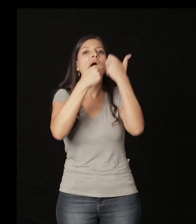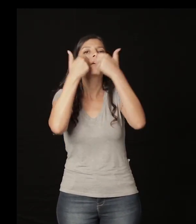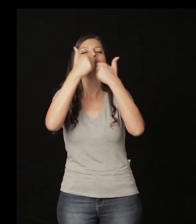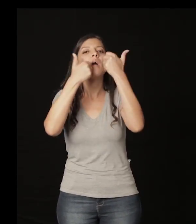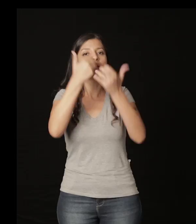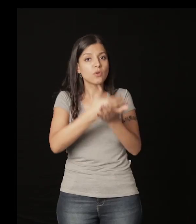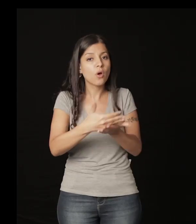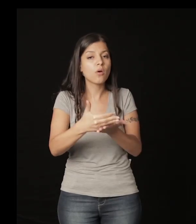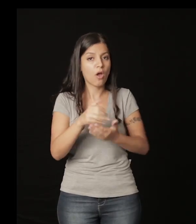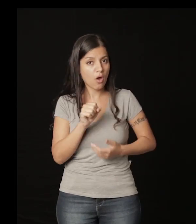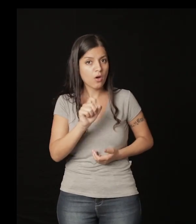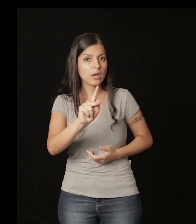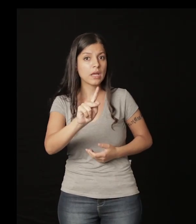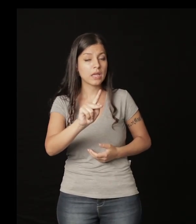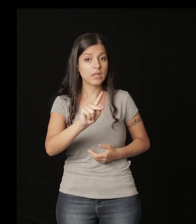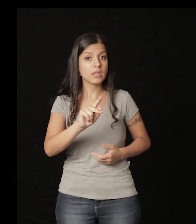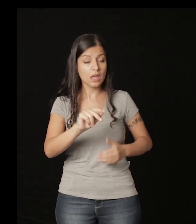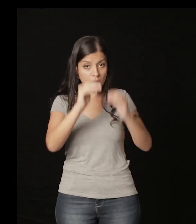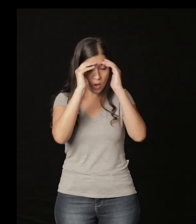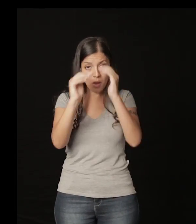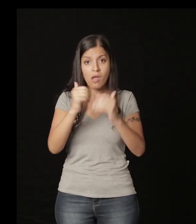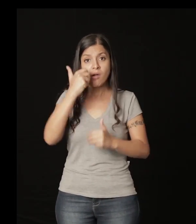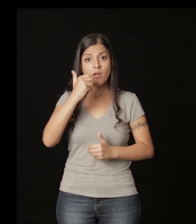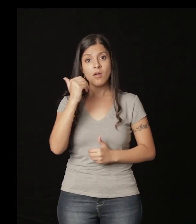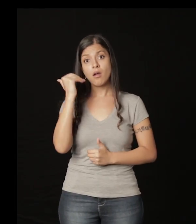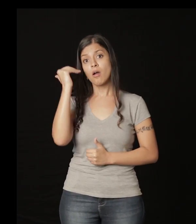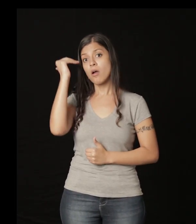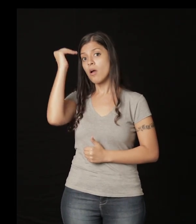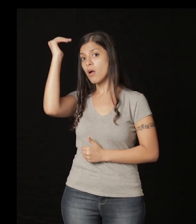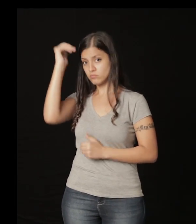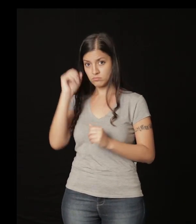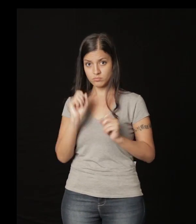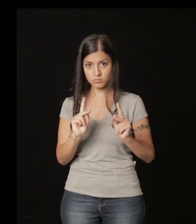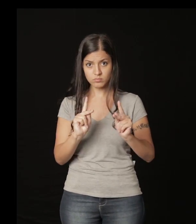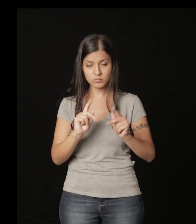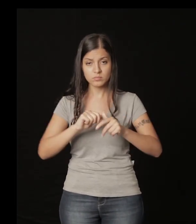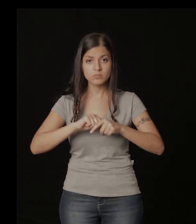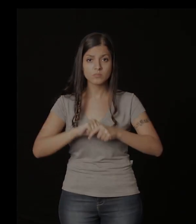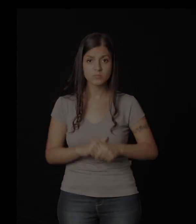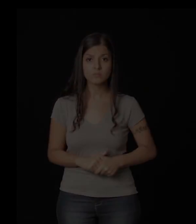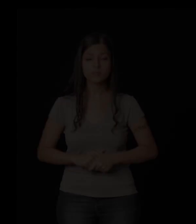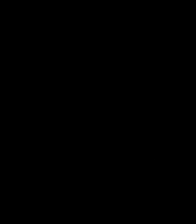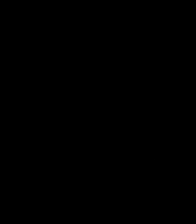start singing. Okay, let's just have that cornet-wise.